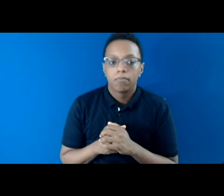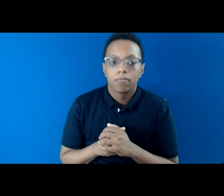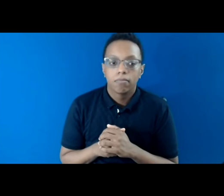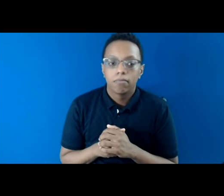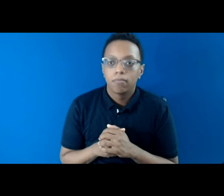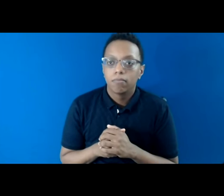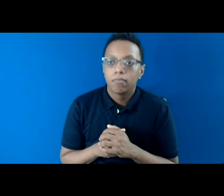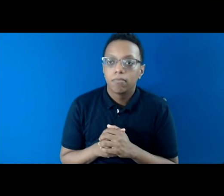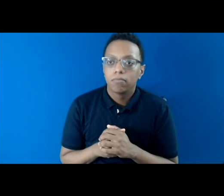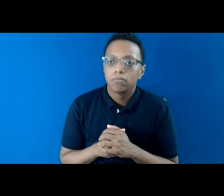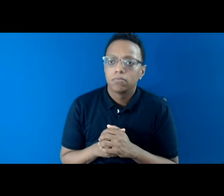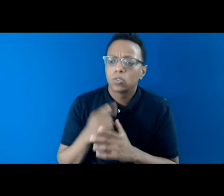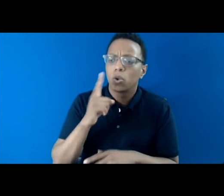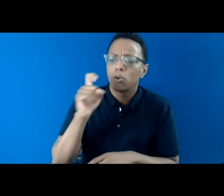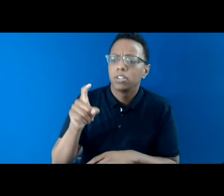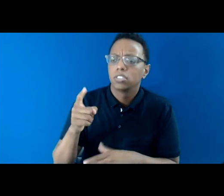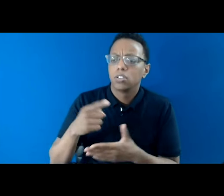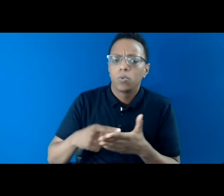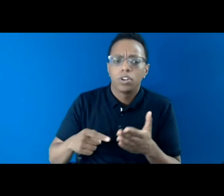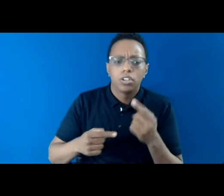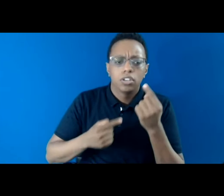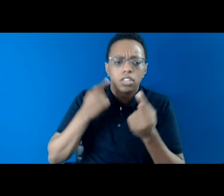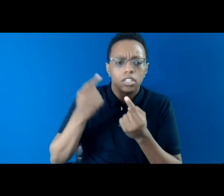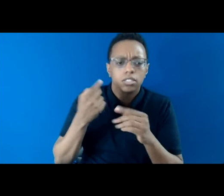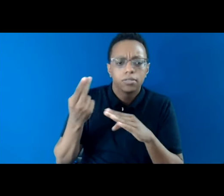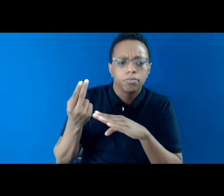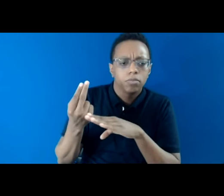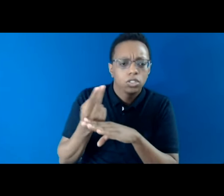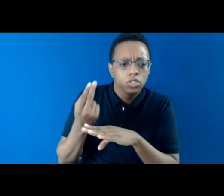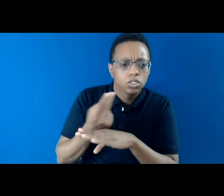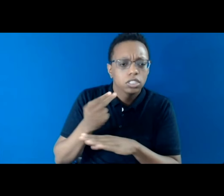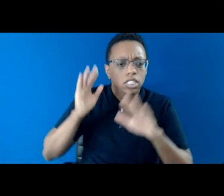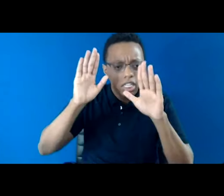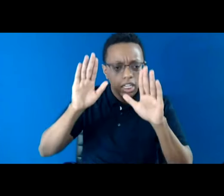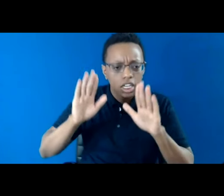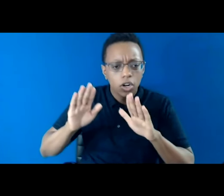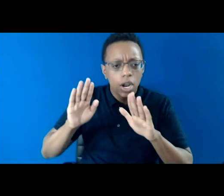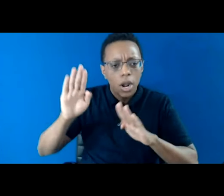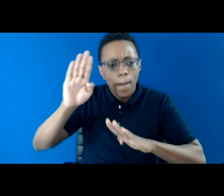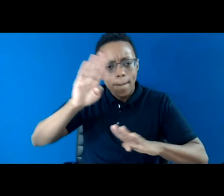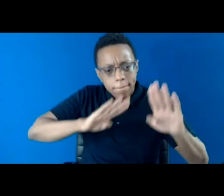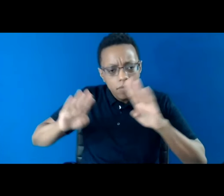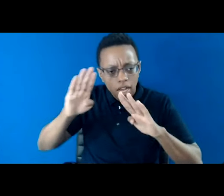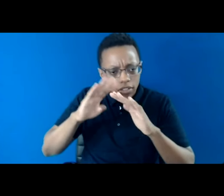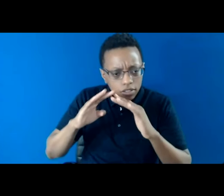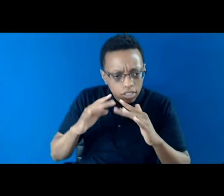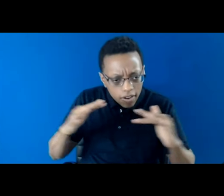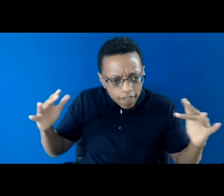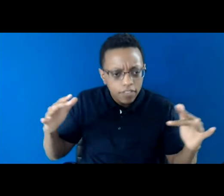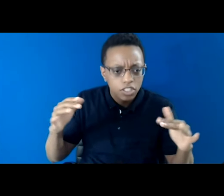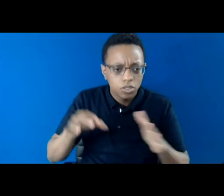I have one question here. What are your thoughts of using the incredible biodiversity we find in nature as one starting place for debunking the